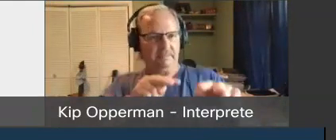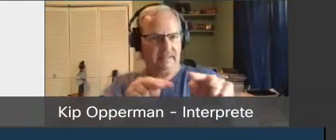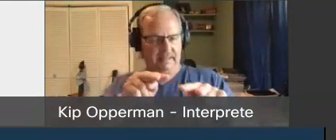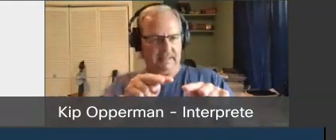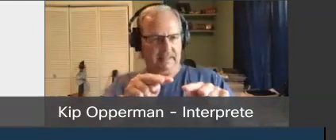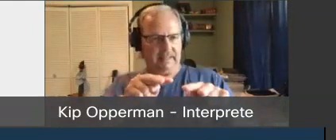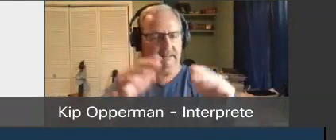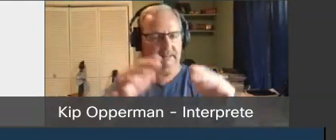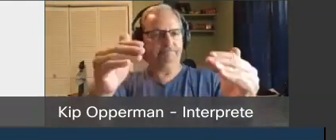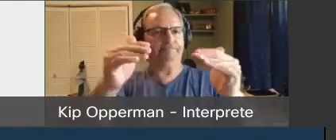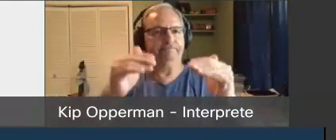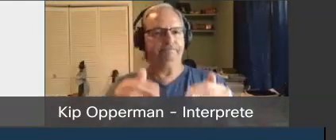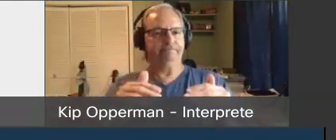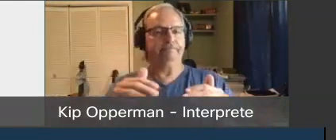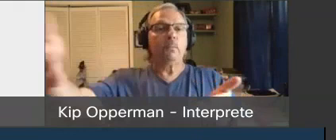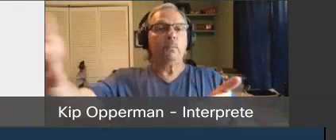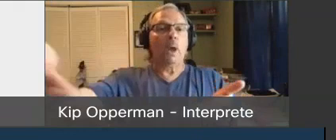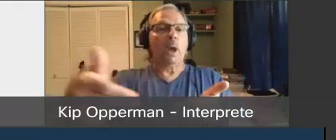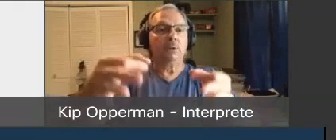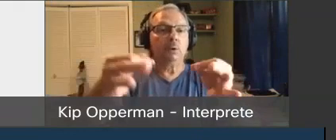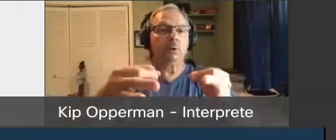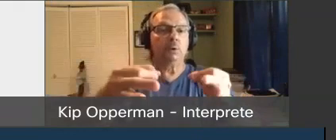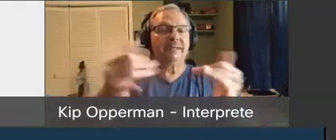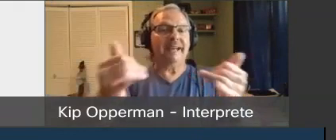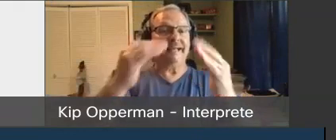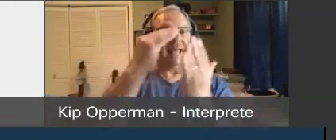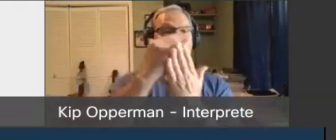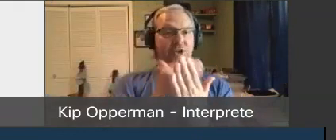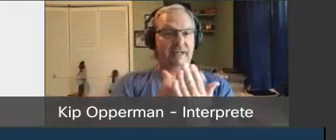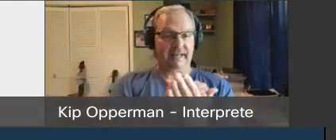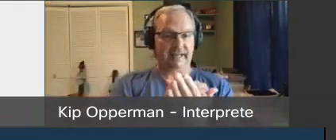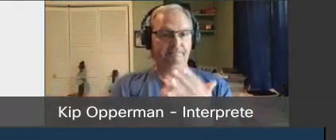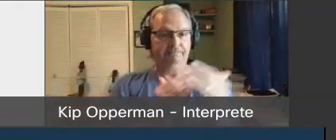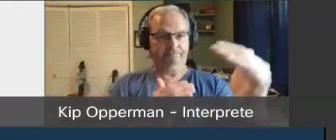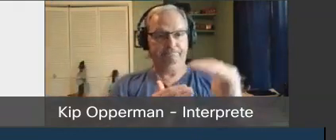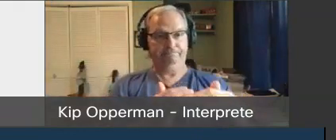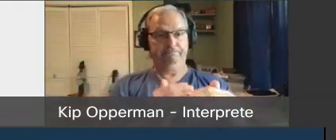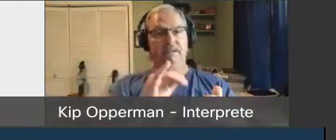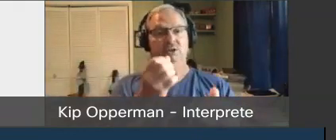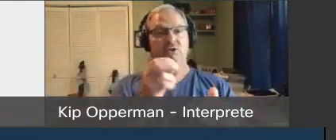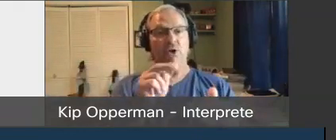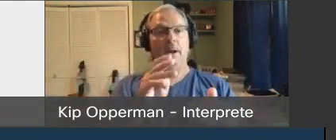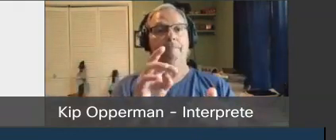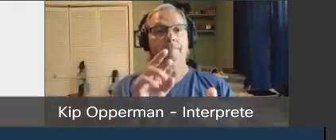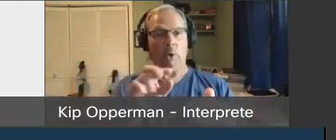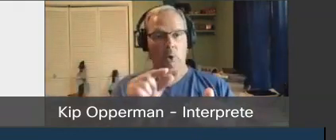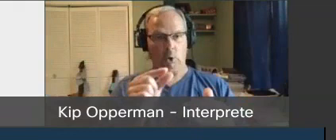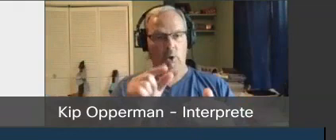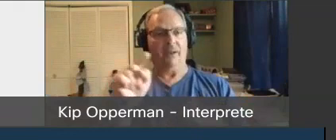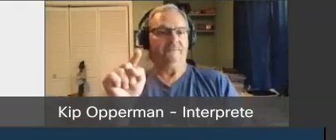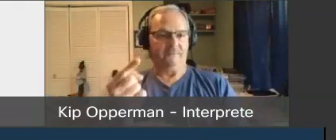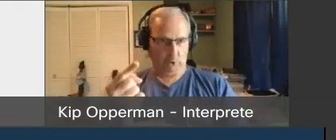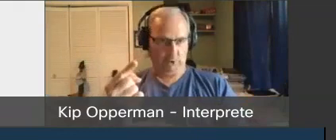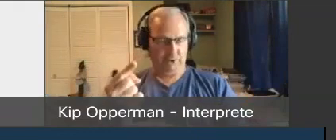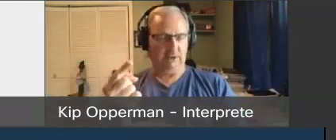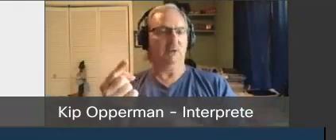And next, I would like to introduce today's agenda. So coming up next, John Berg from SAMHSA will be giving some opening remarks,